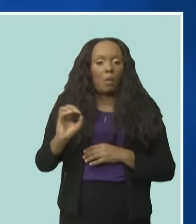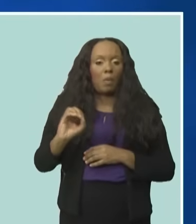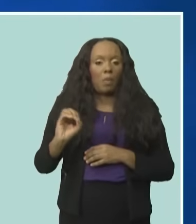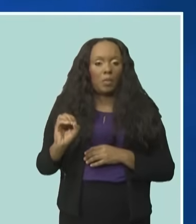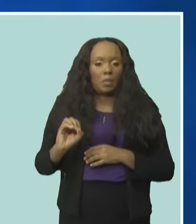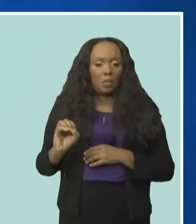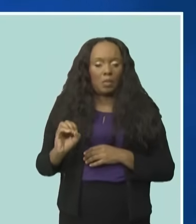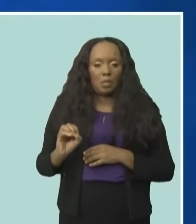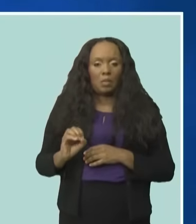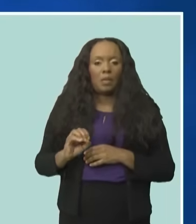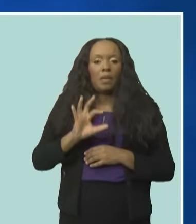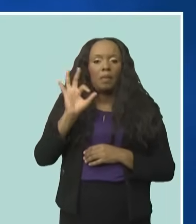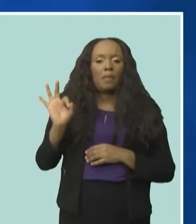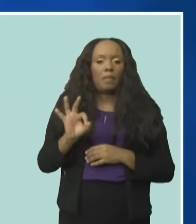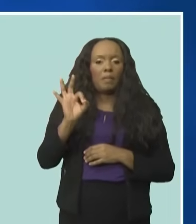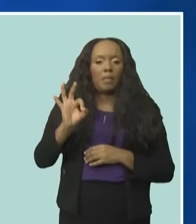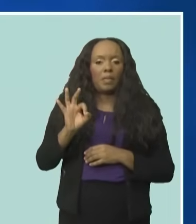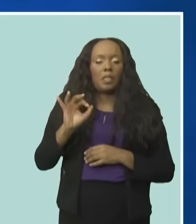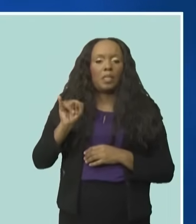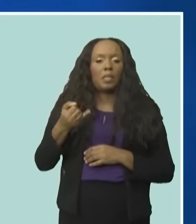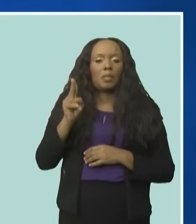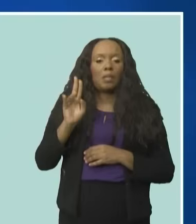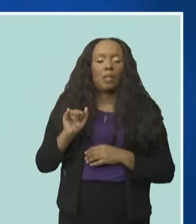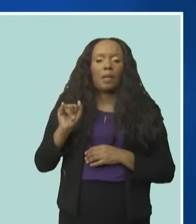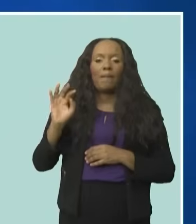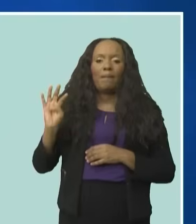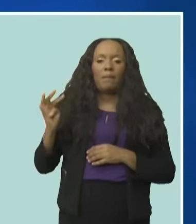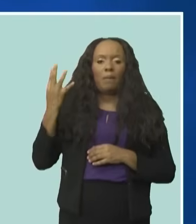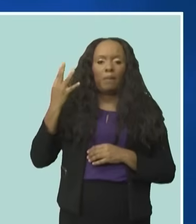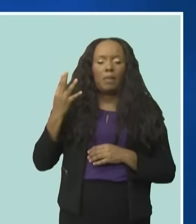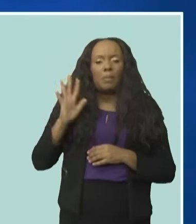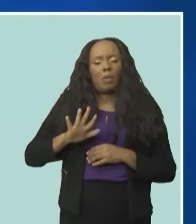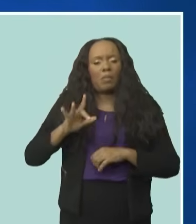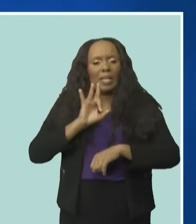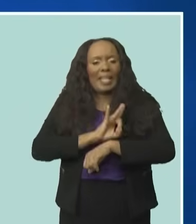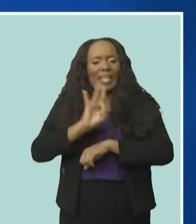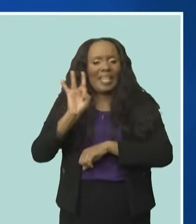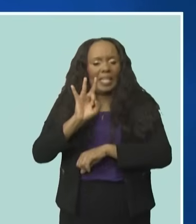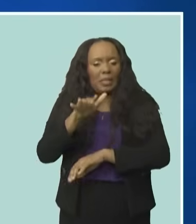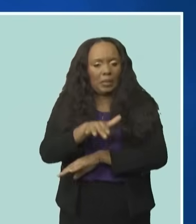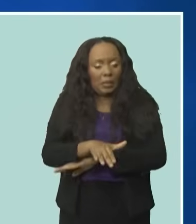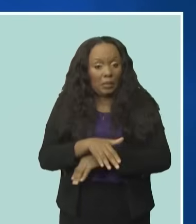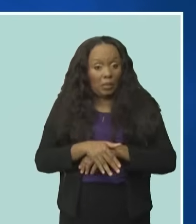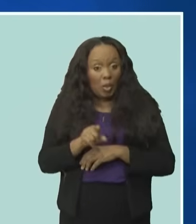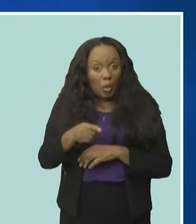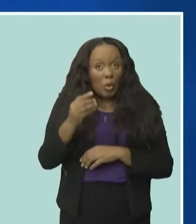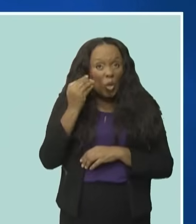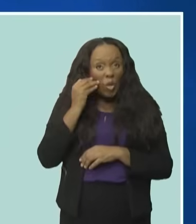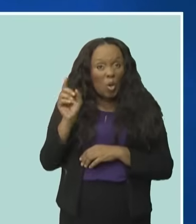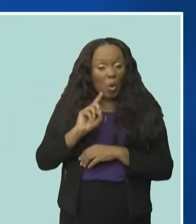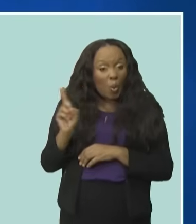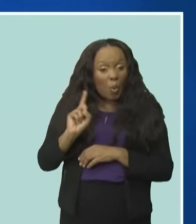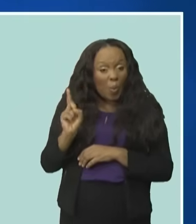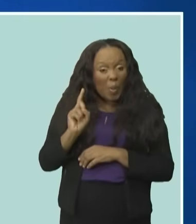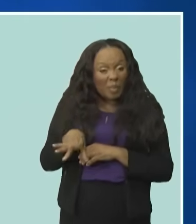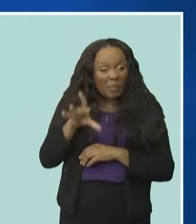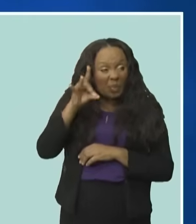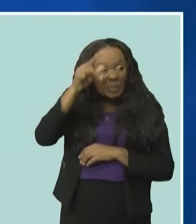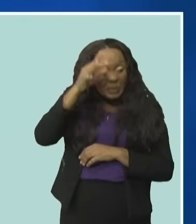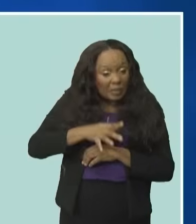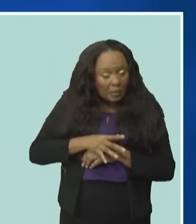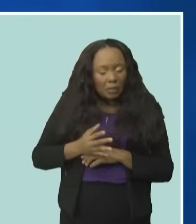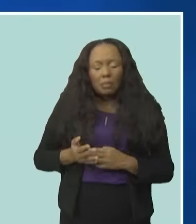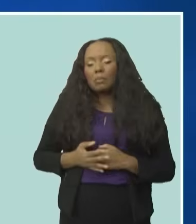Station on Friday the 4th of July 2025 about 8 p.m. Any person who may know the whereabouts of Cryan Darren Price